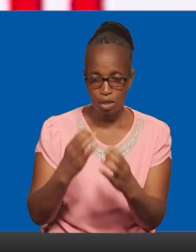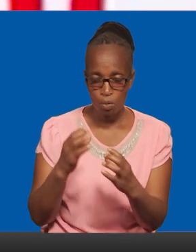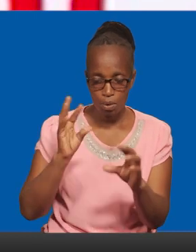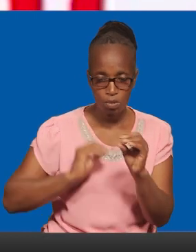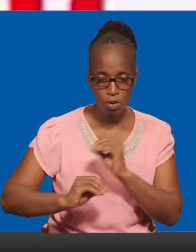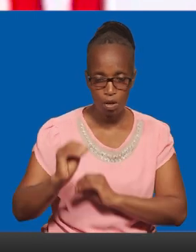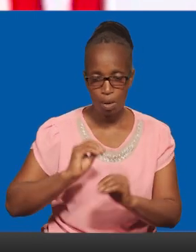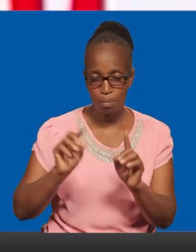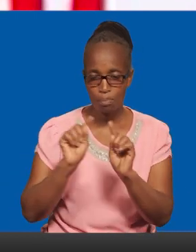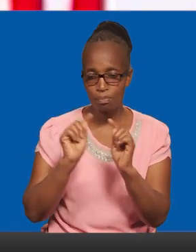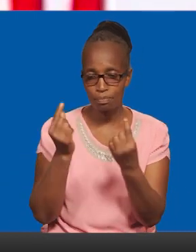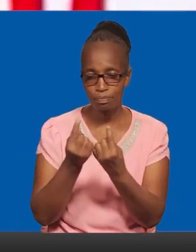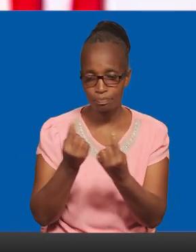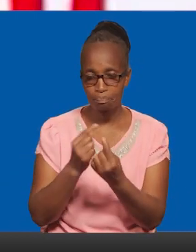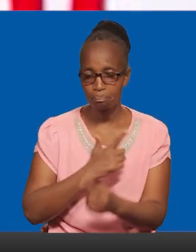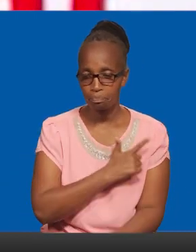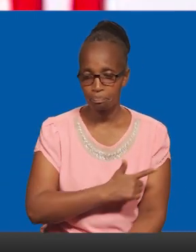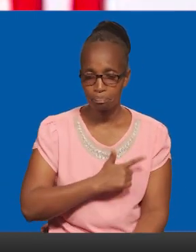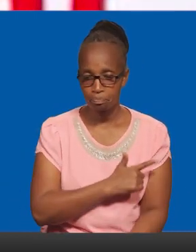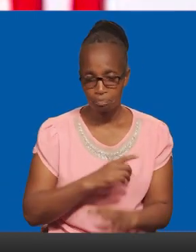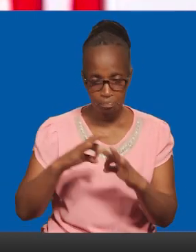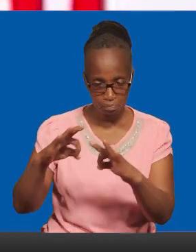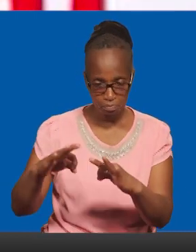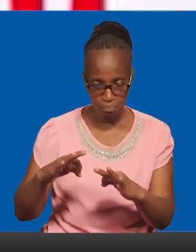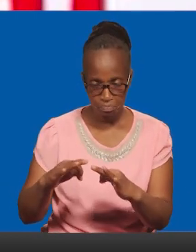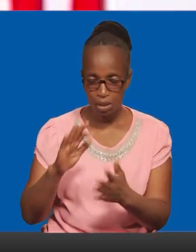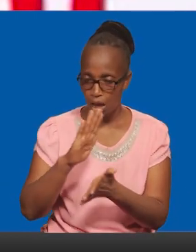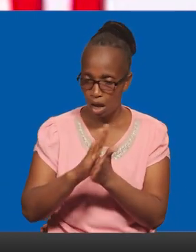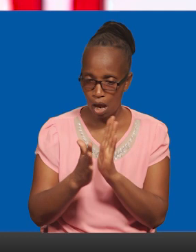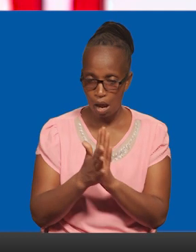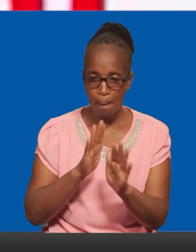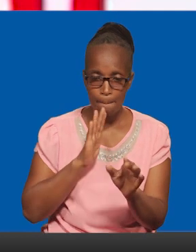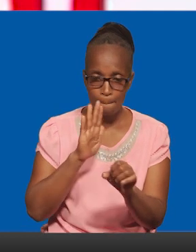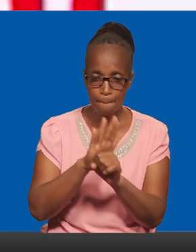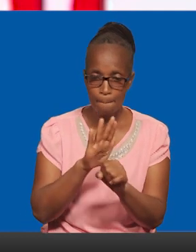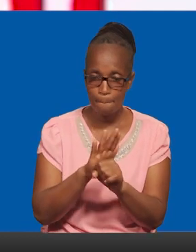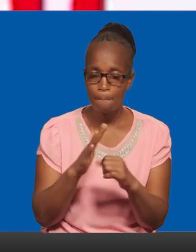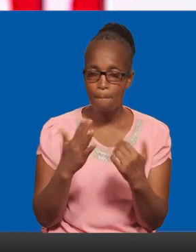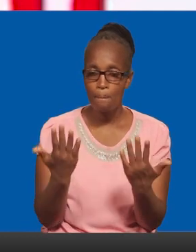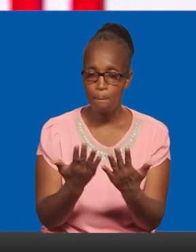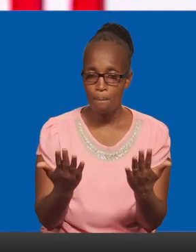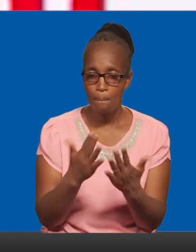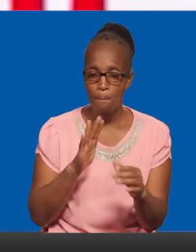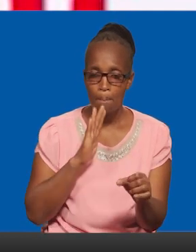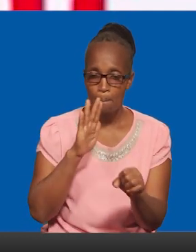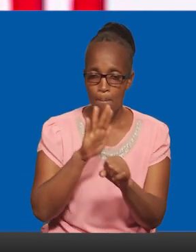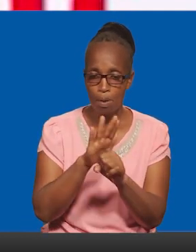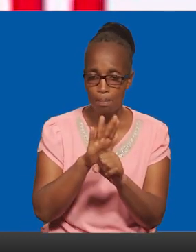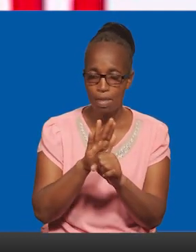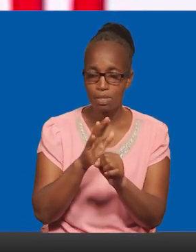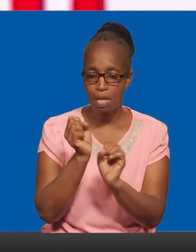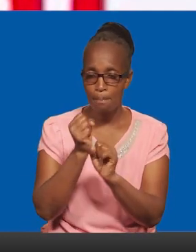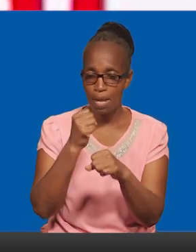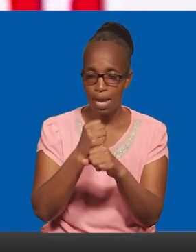be a country struggling with the weight of corruption, tribalism, lack of accountability and empty